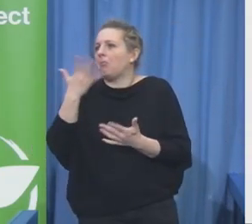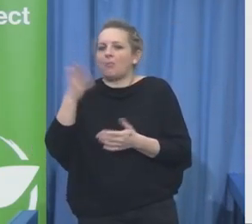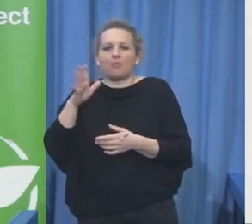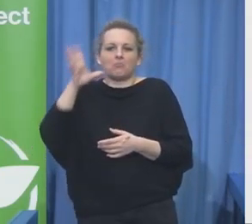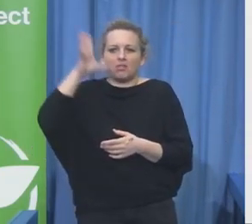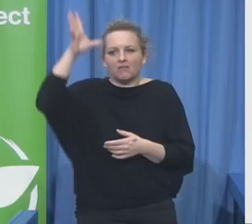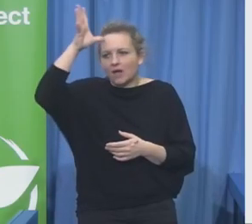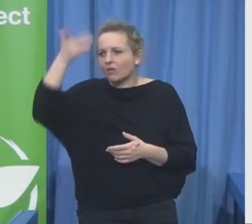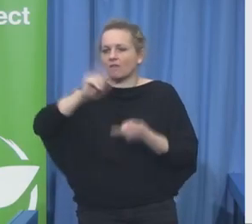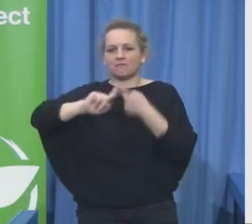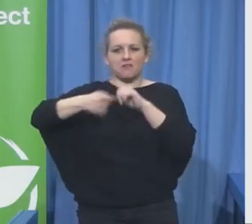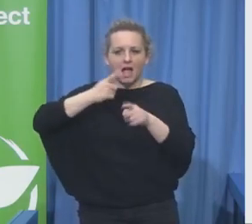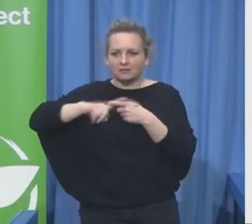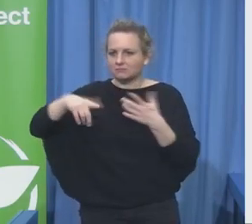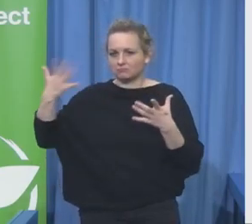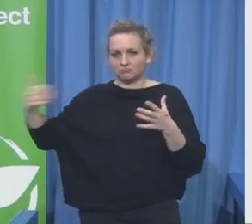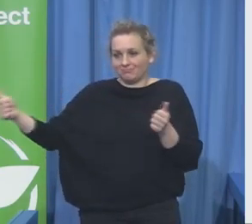features exist.